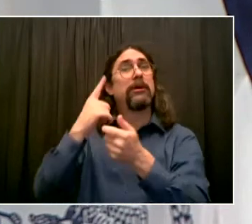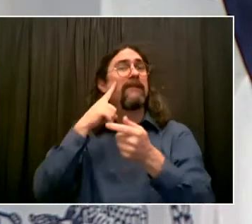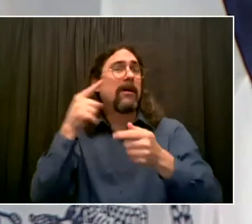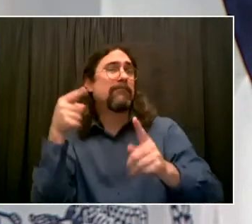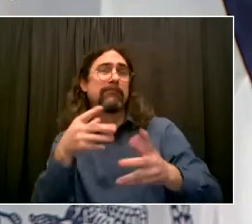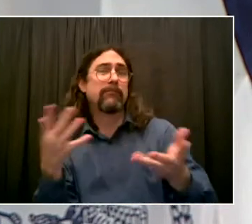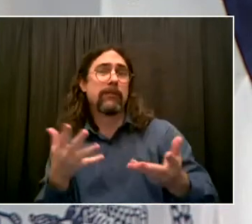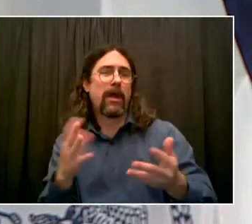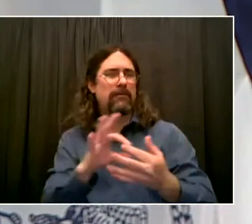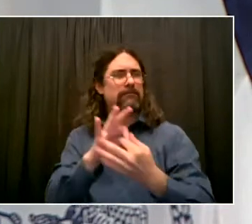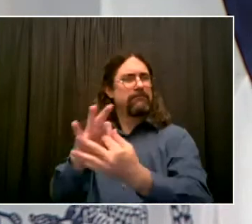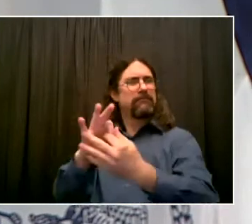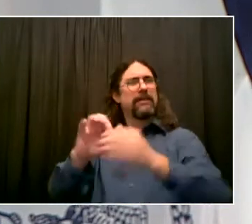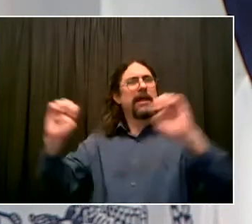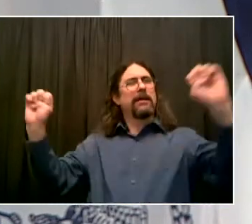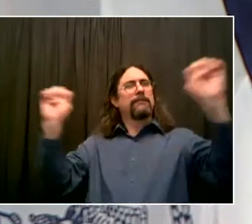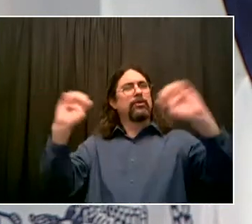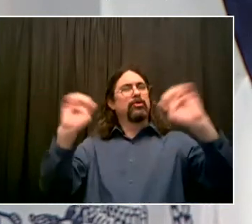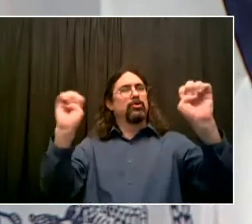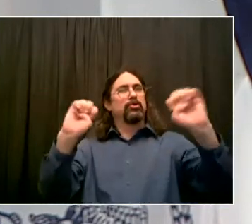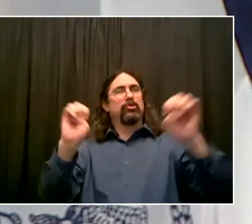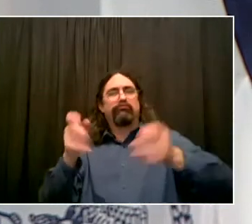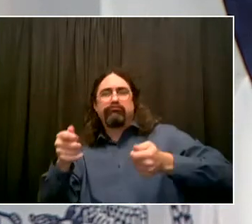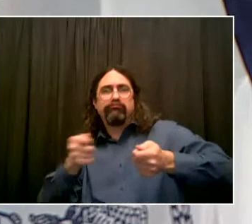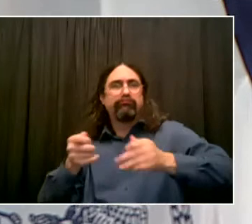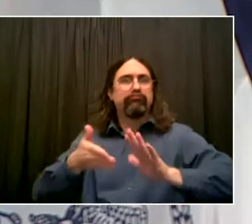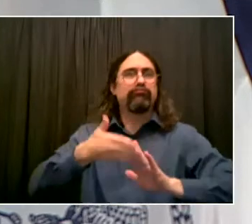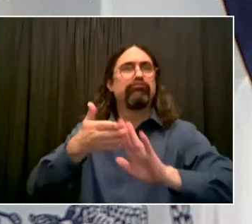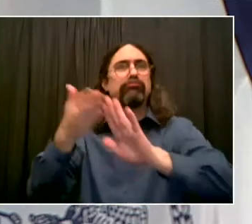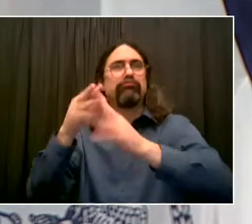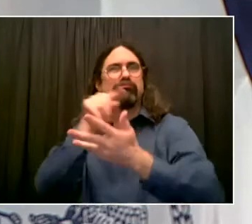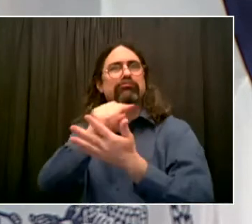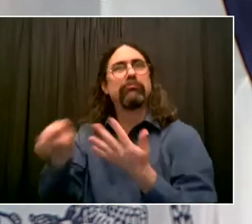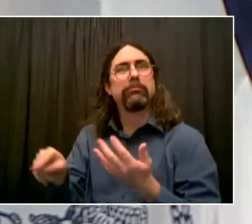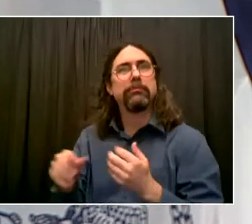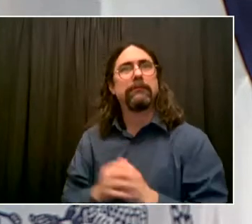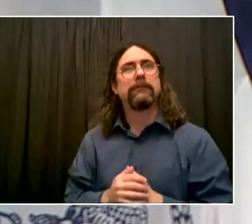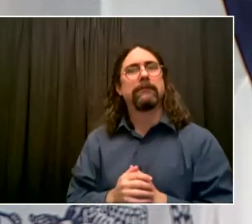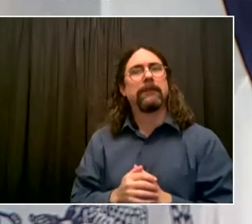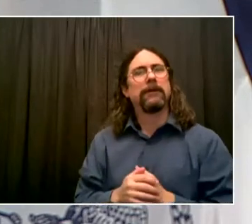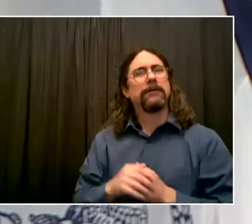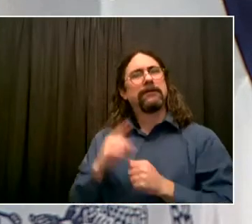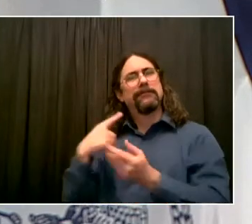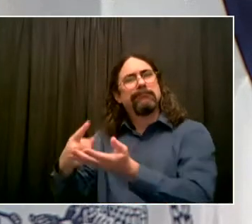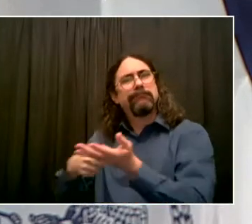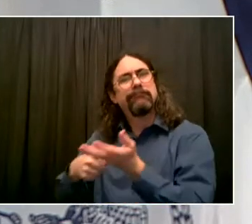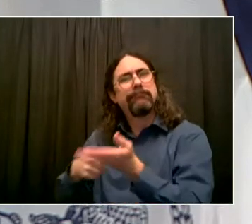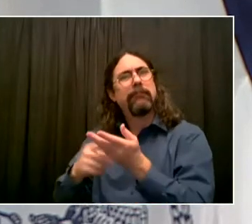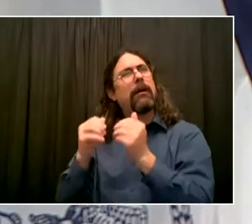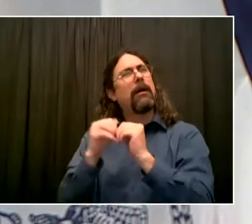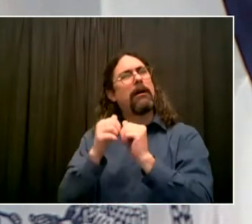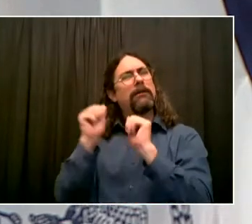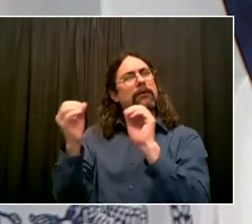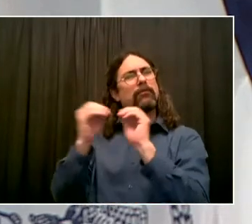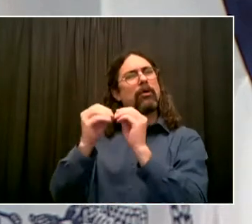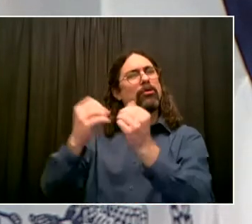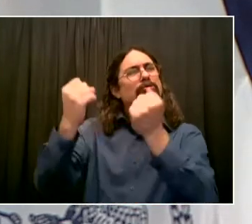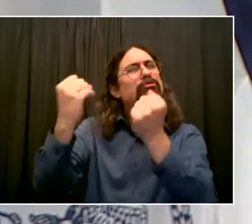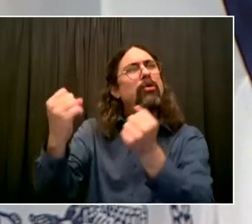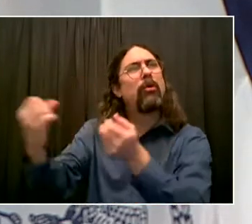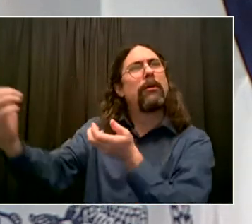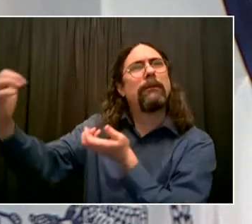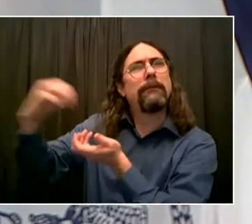how to deepen that partnership. Obviously, Puerto Rico has been through so much, Hurricane Maria, the earthquakes, so many